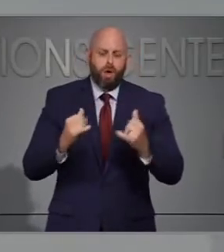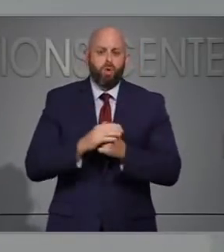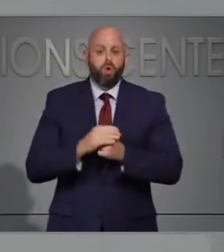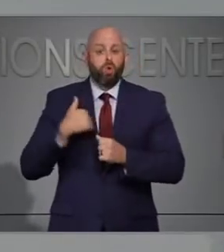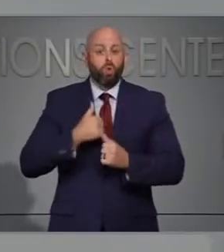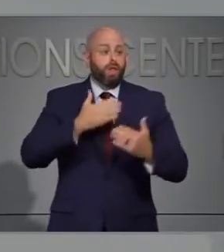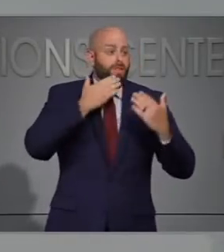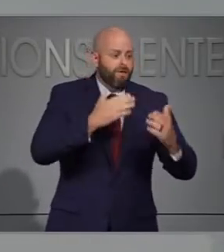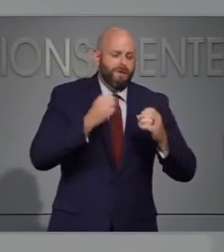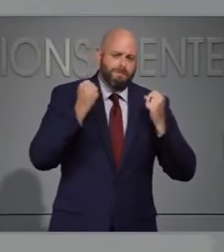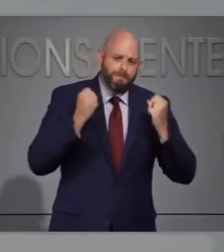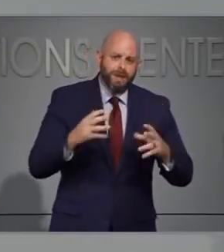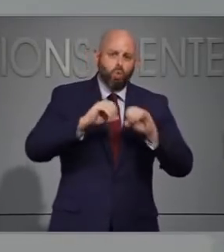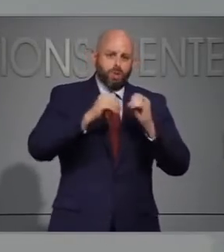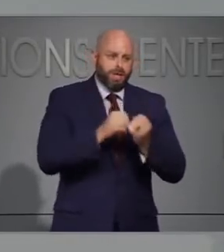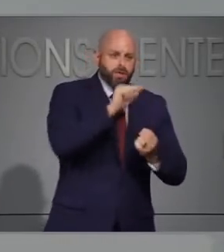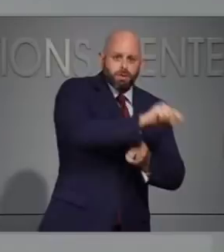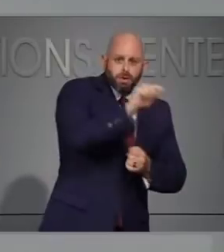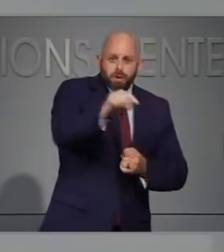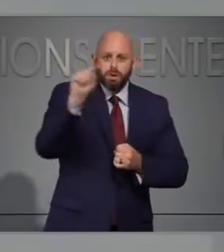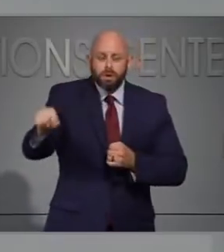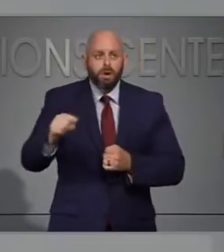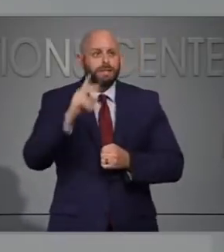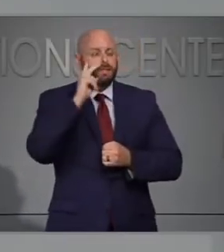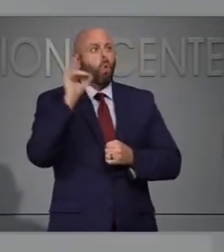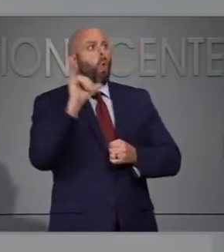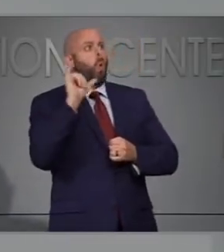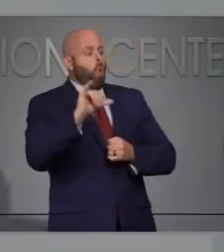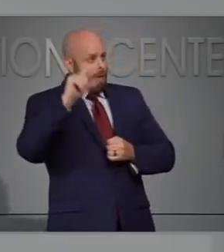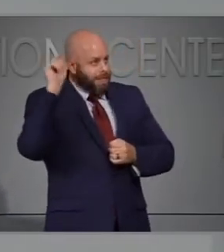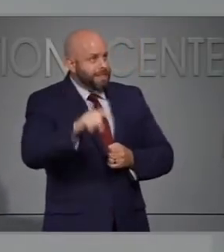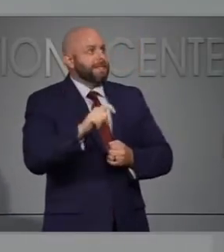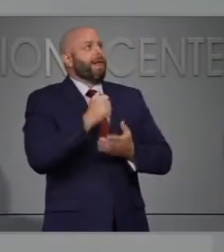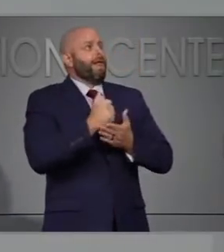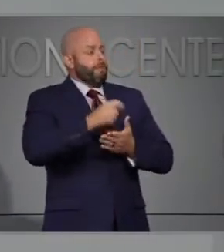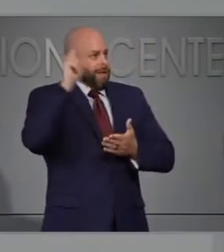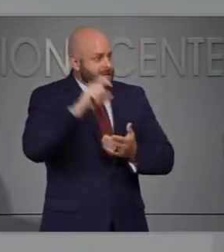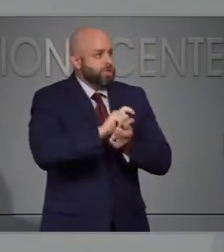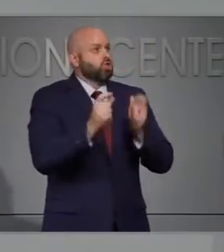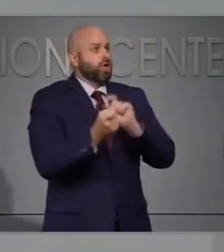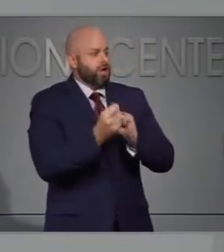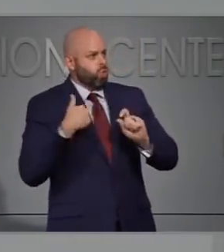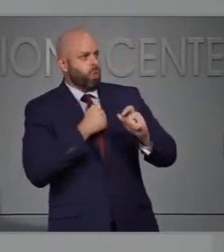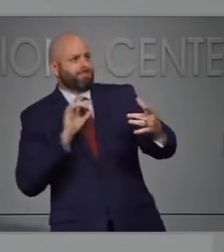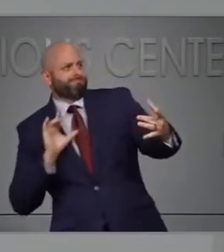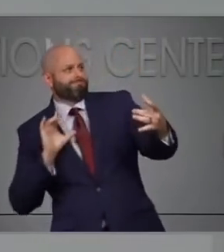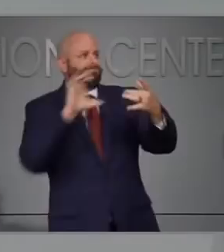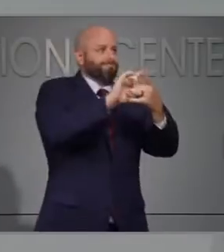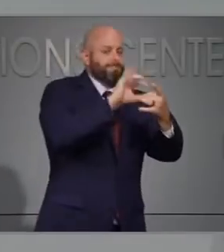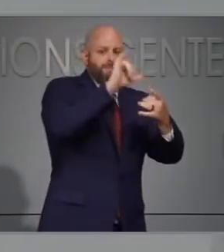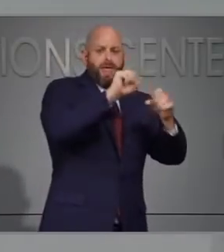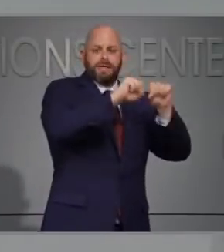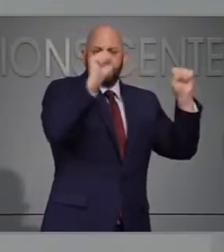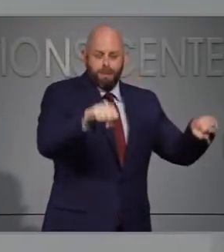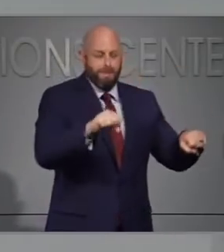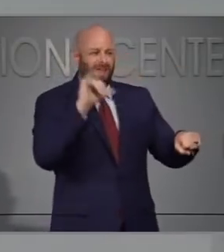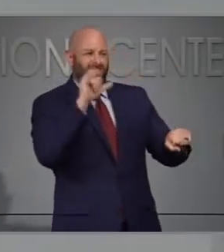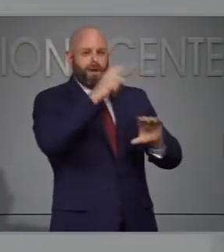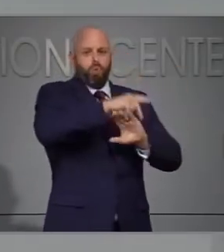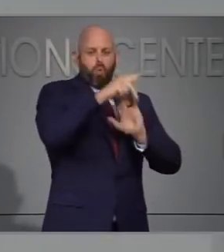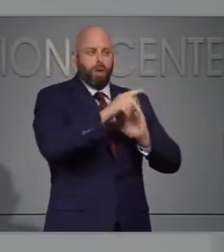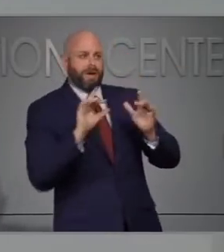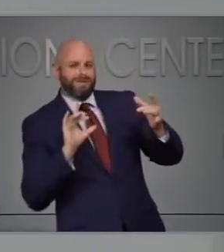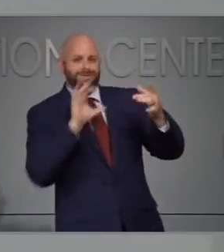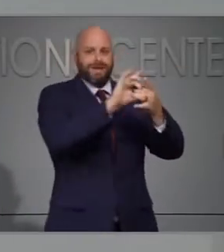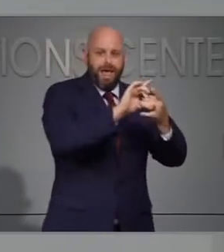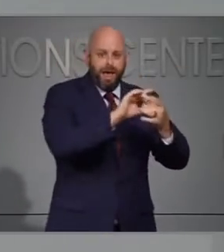adopters across the state who saw the need for change and took the chance to lead this innovation in their communities. We have